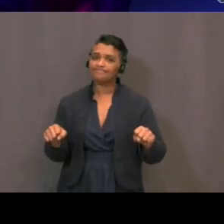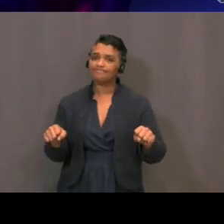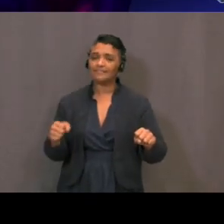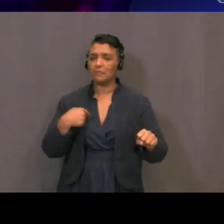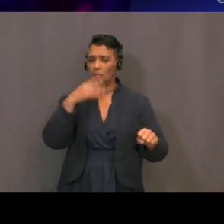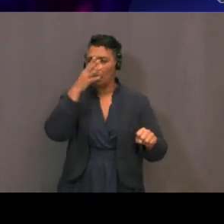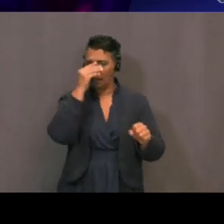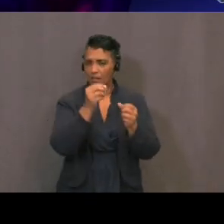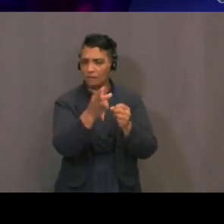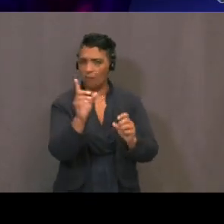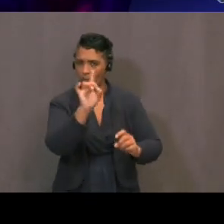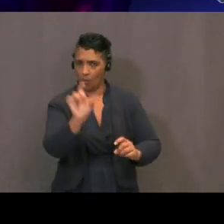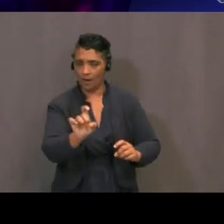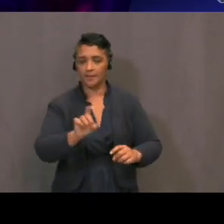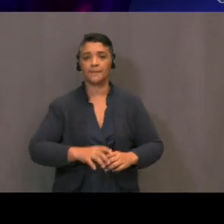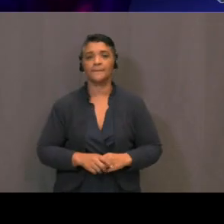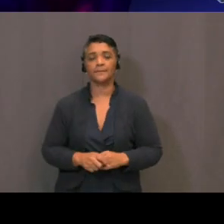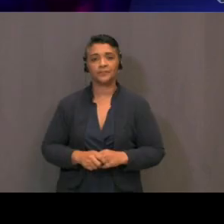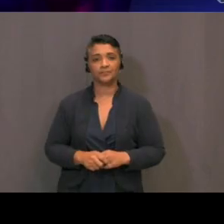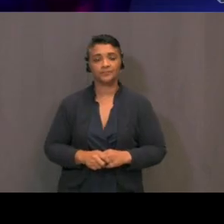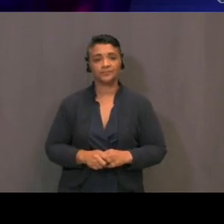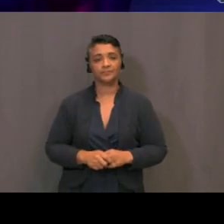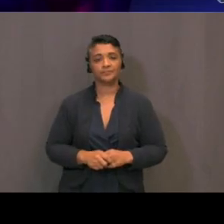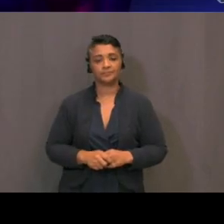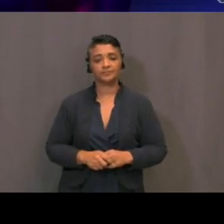different understandings of how we